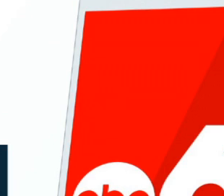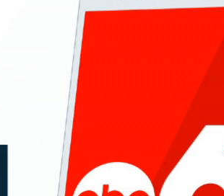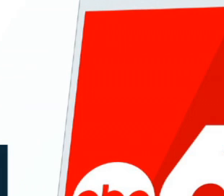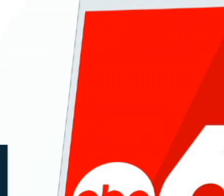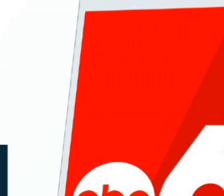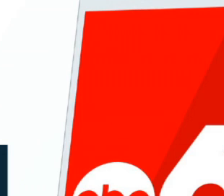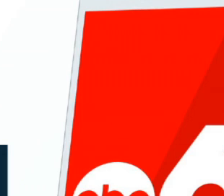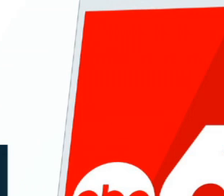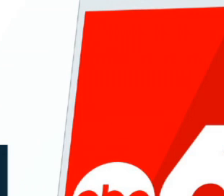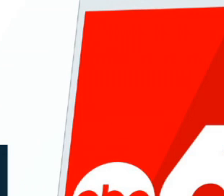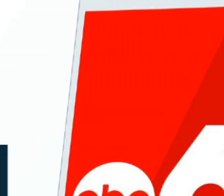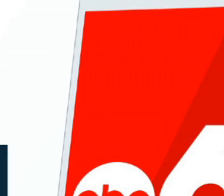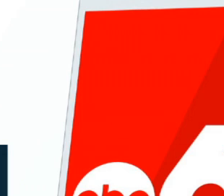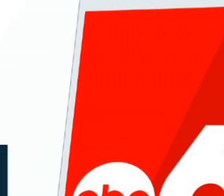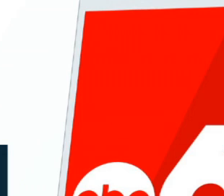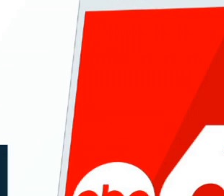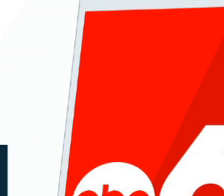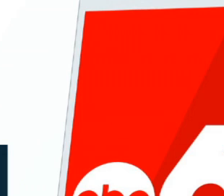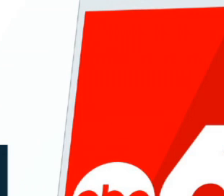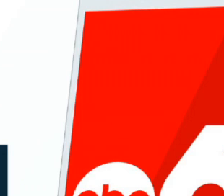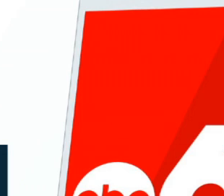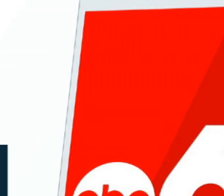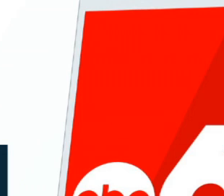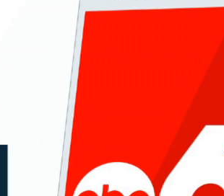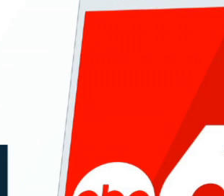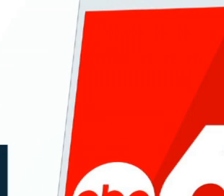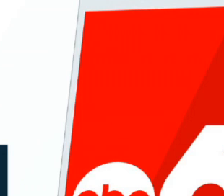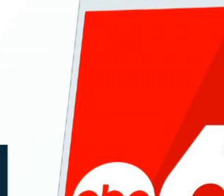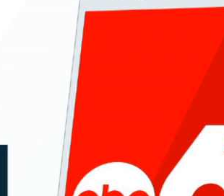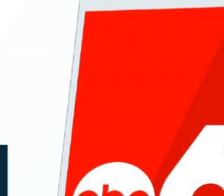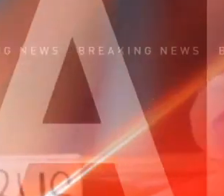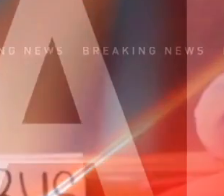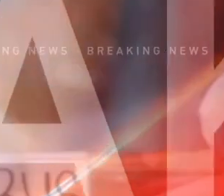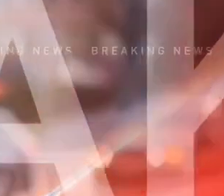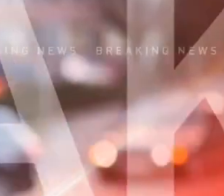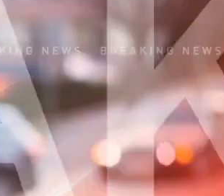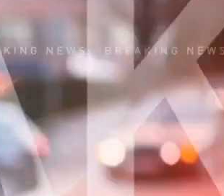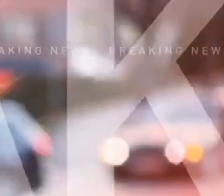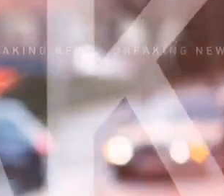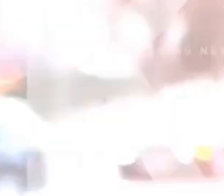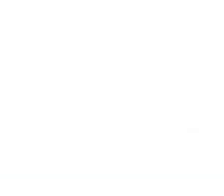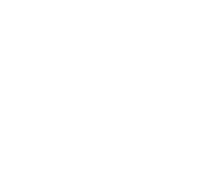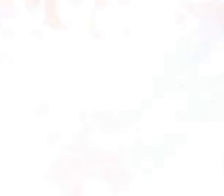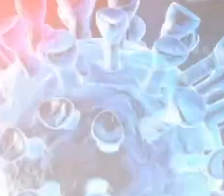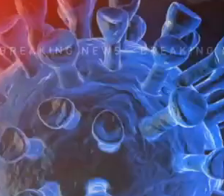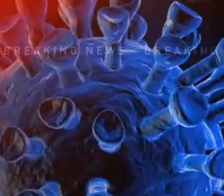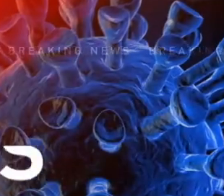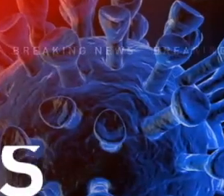page, WSYX ABC6. We will see you today at 5.